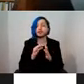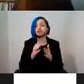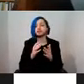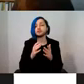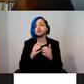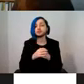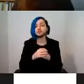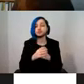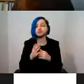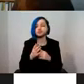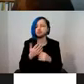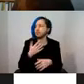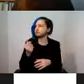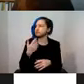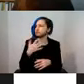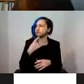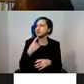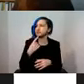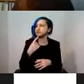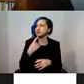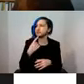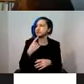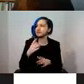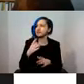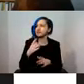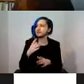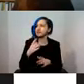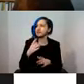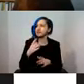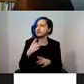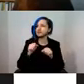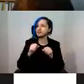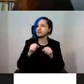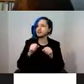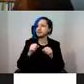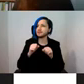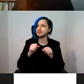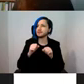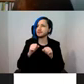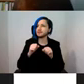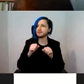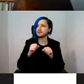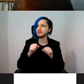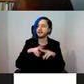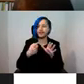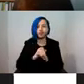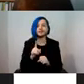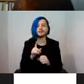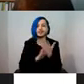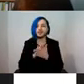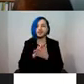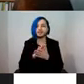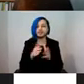want to say since February last year, but because it was kind of paused during the pandemic and during COVID, we had quite a significant break,